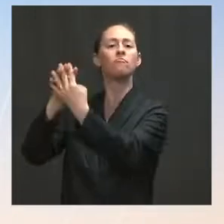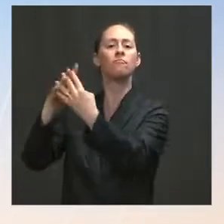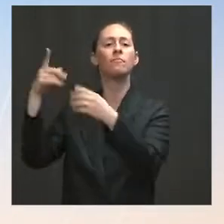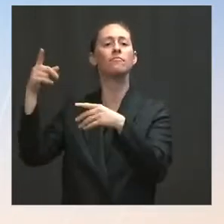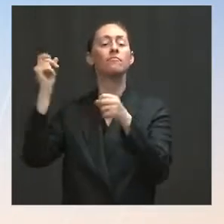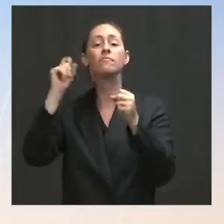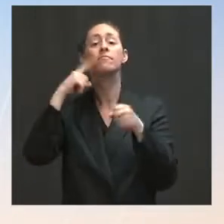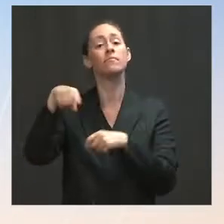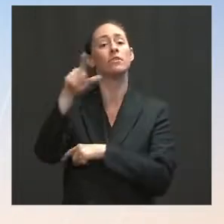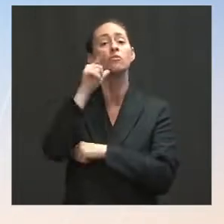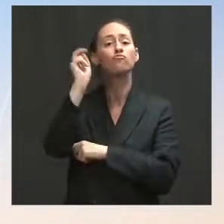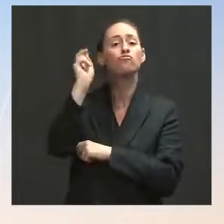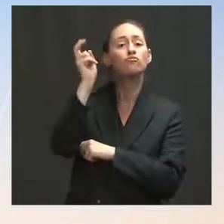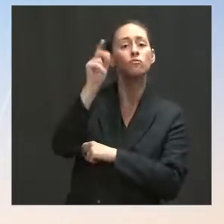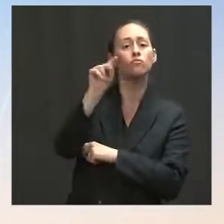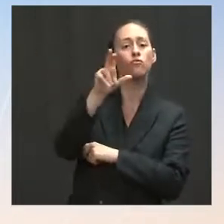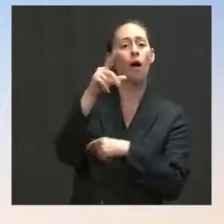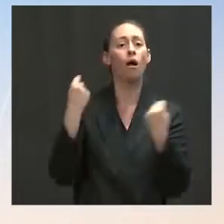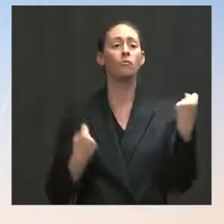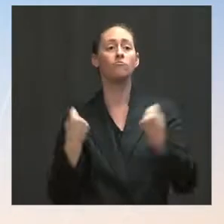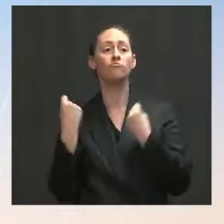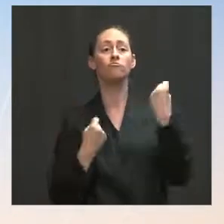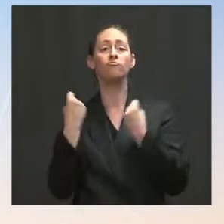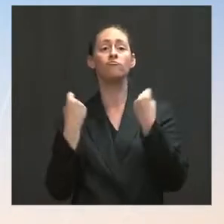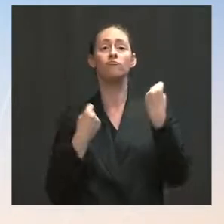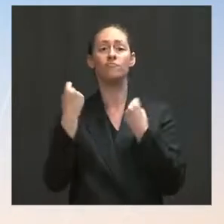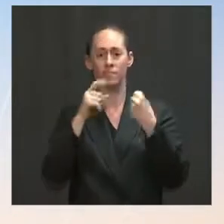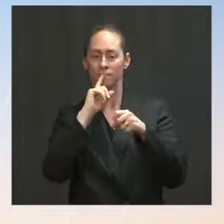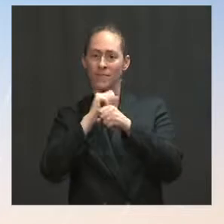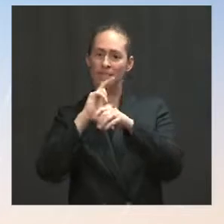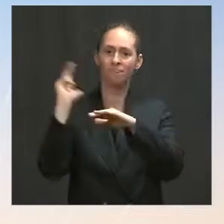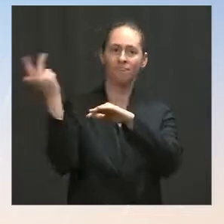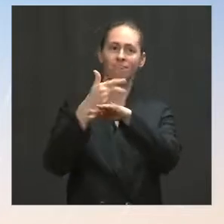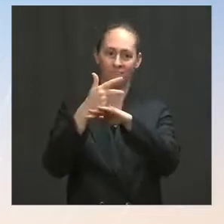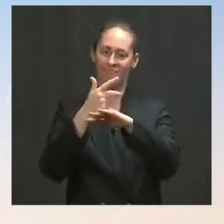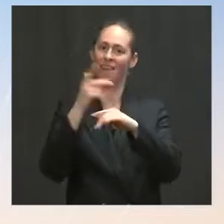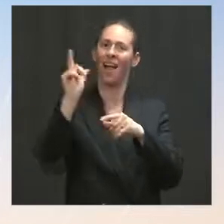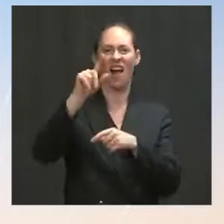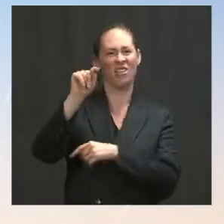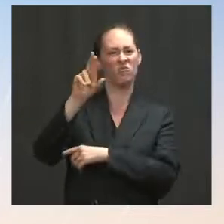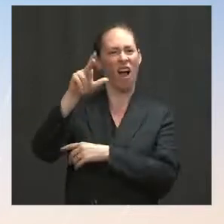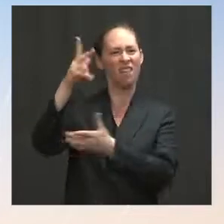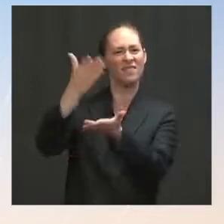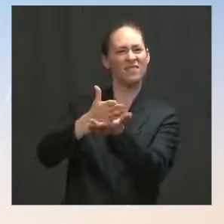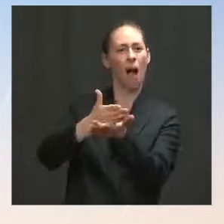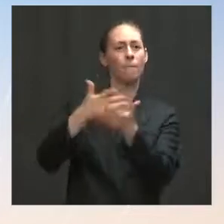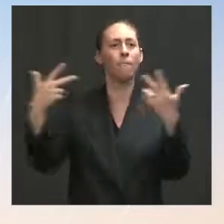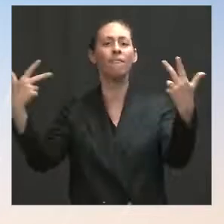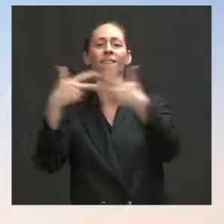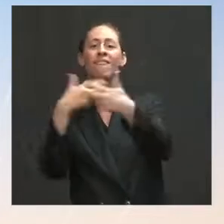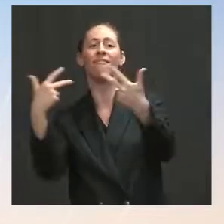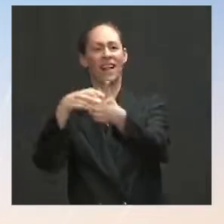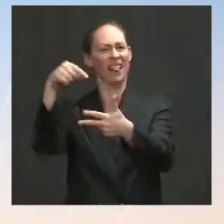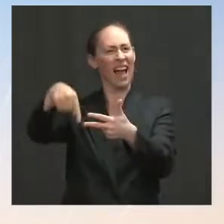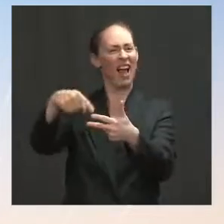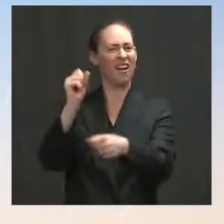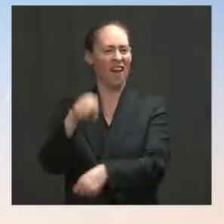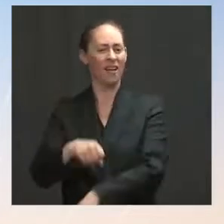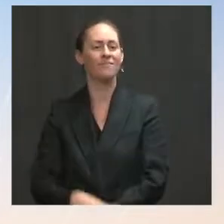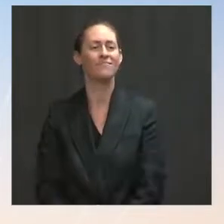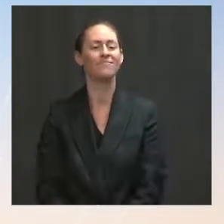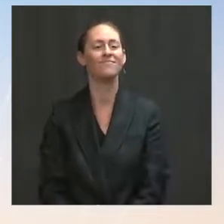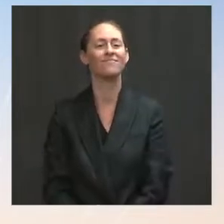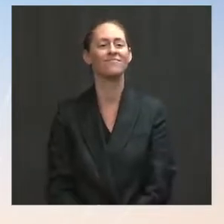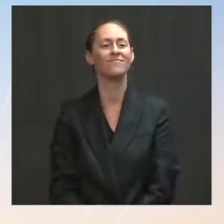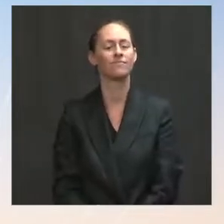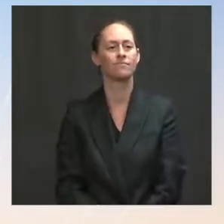these Americans where they are at, in their trucks or out of their trucks. Since then, more than 9,000 truckers have received a